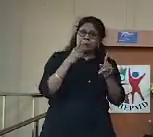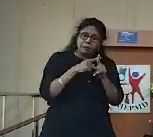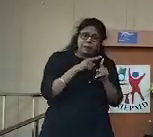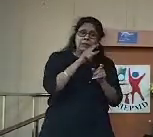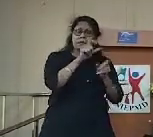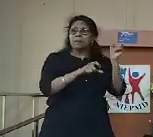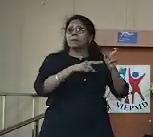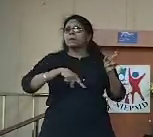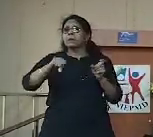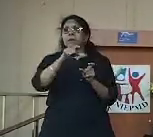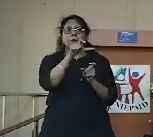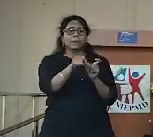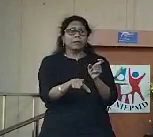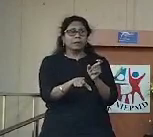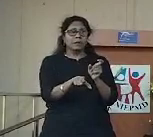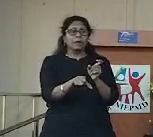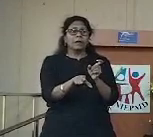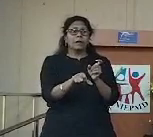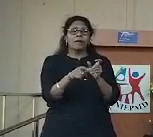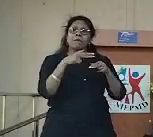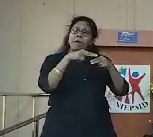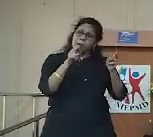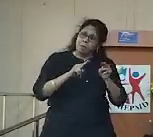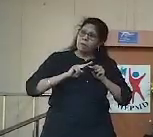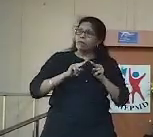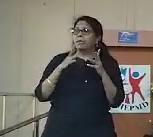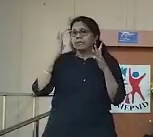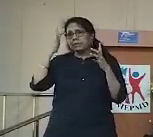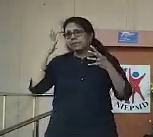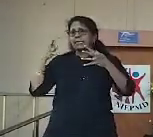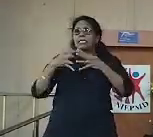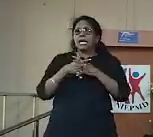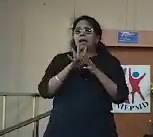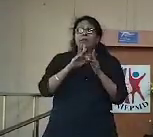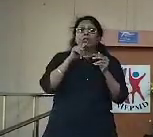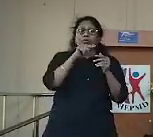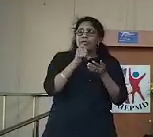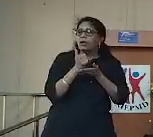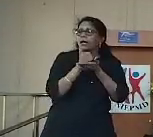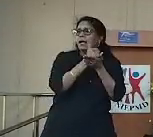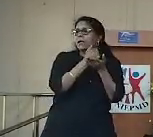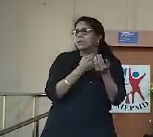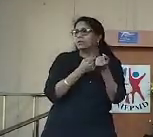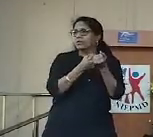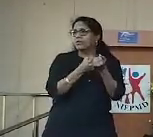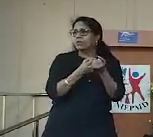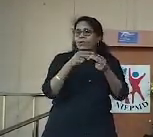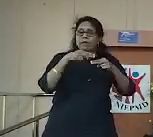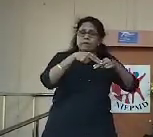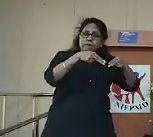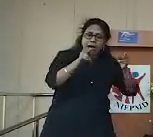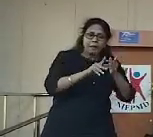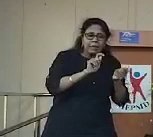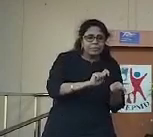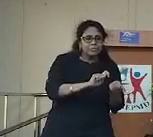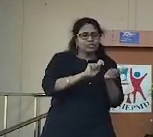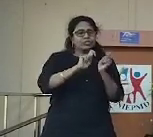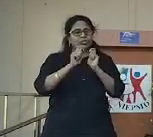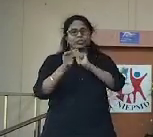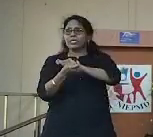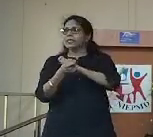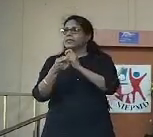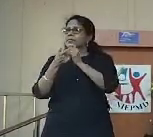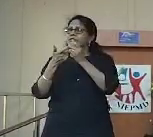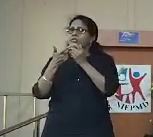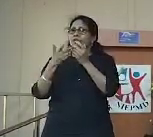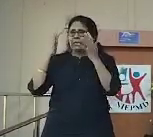transitions. So how to positively navigate the transitions. That is what family-centered interventions